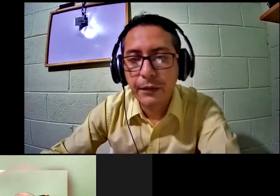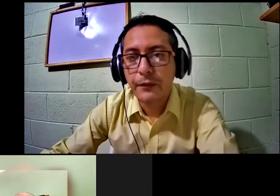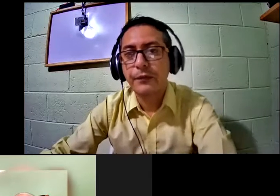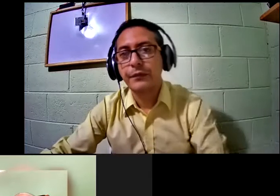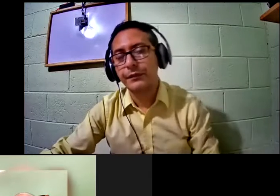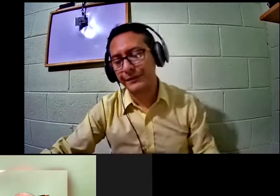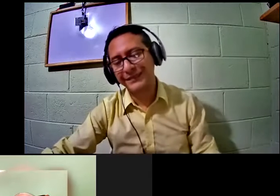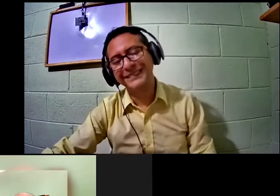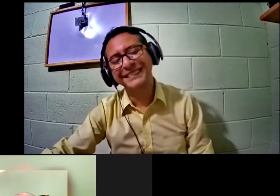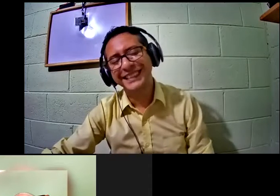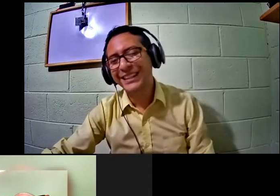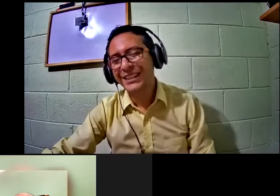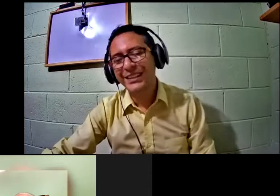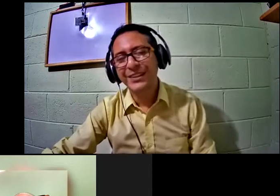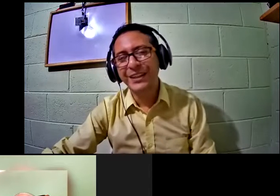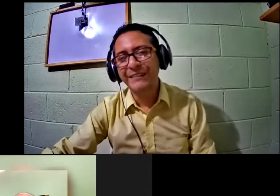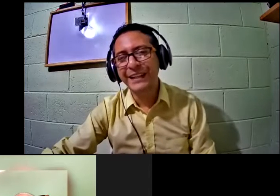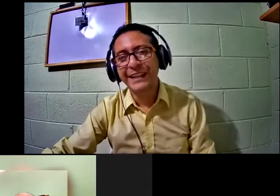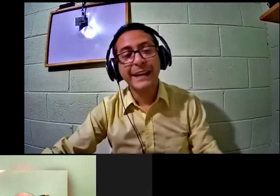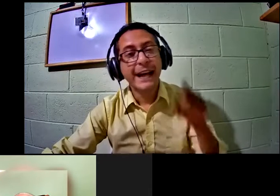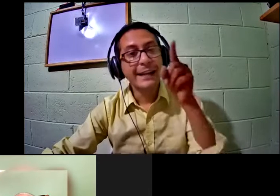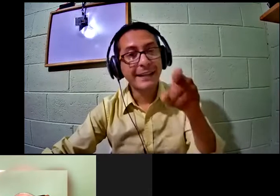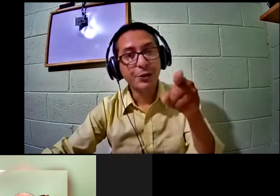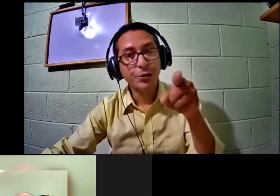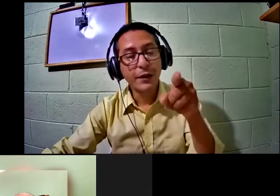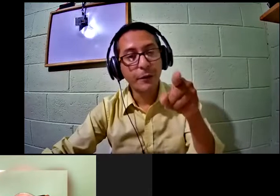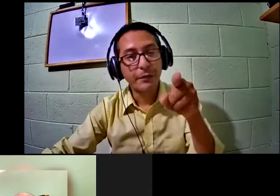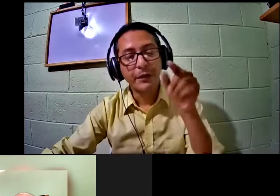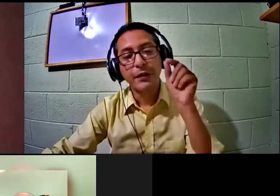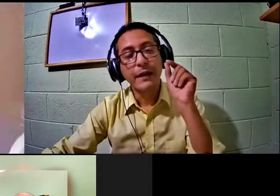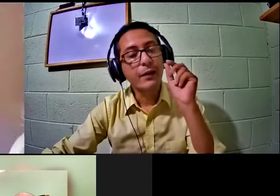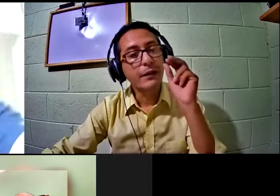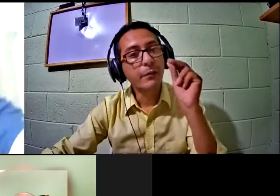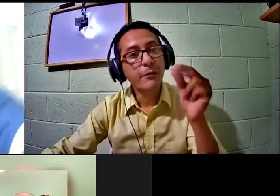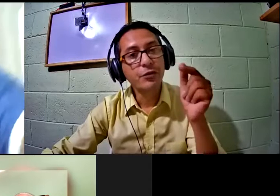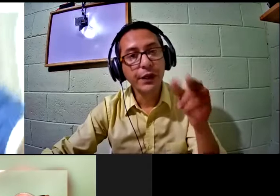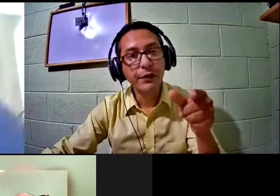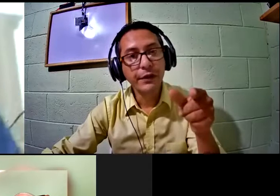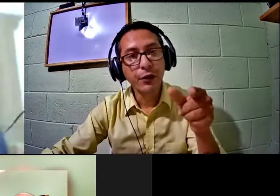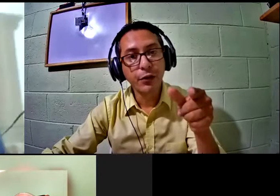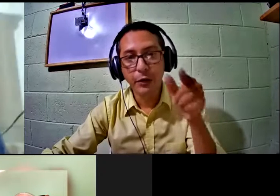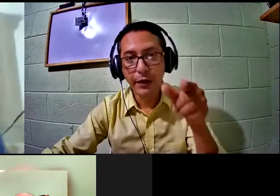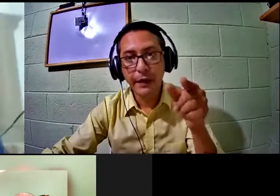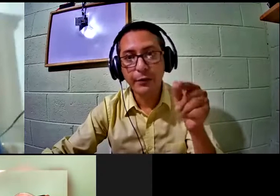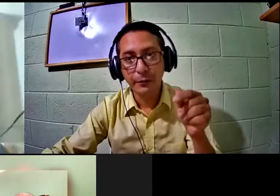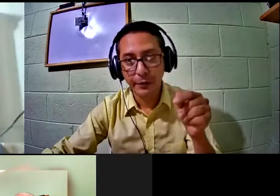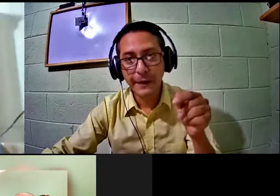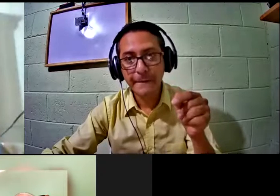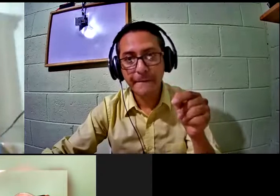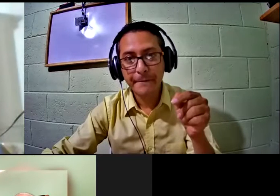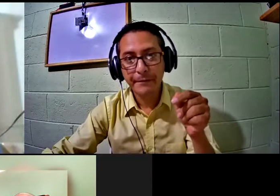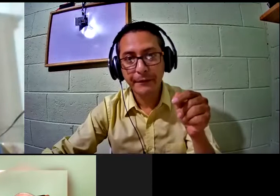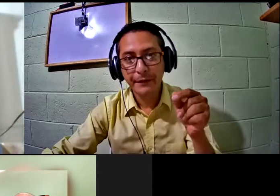Hola, buenos días, buenas noches. Good evening. I'll send you to a group. Nos vamos uniendo ahorita a los grupos. Le voy a enviar un grupo,